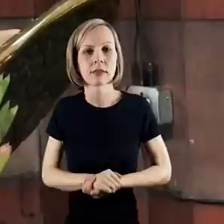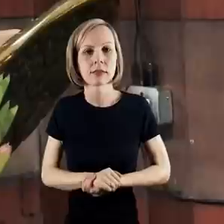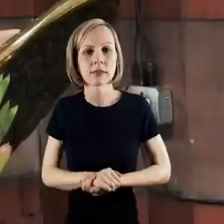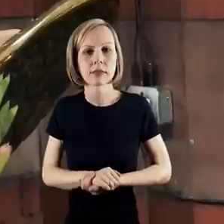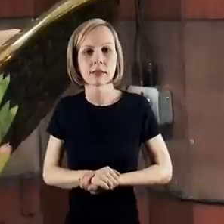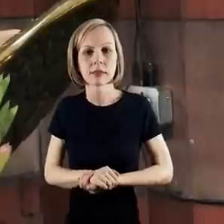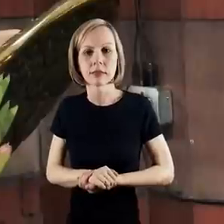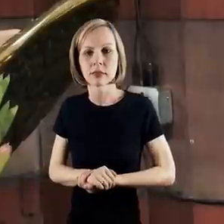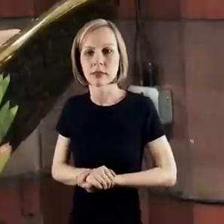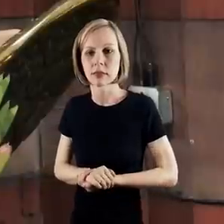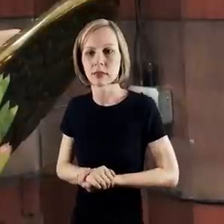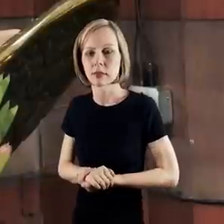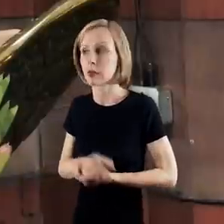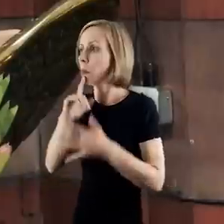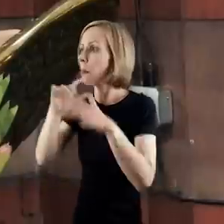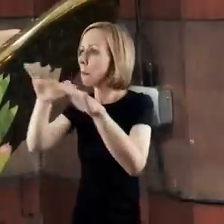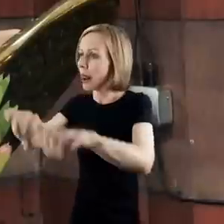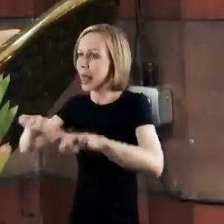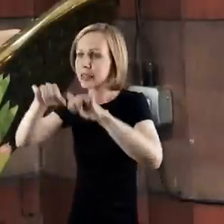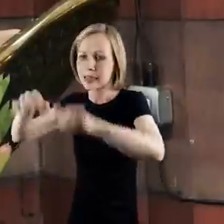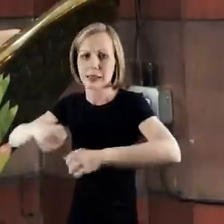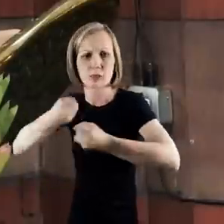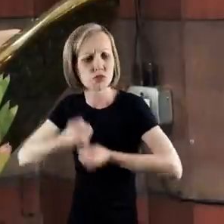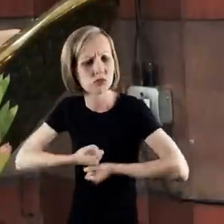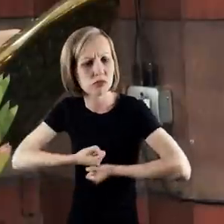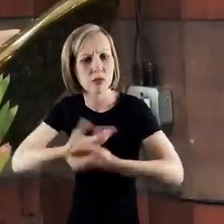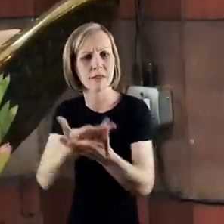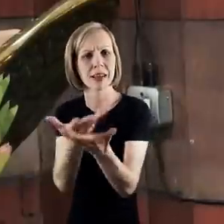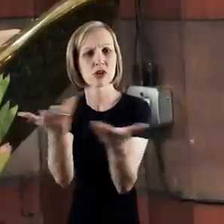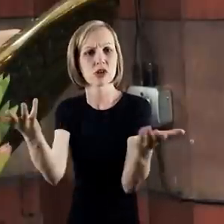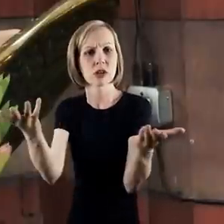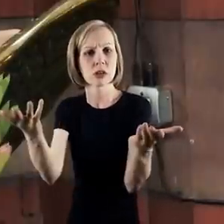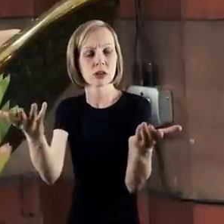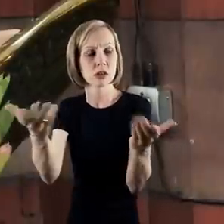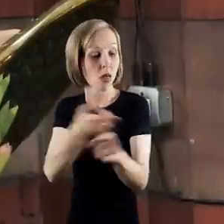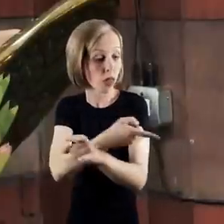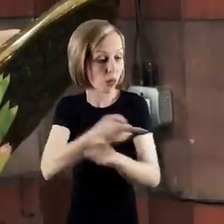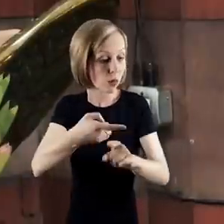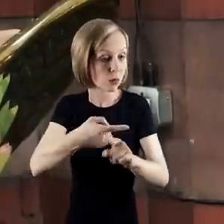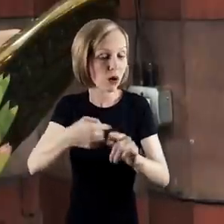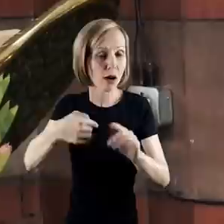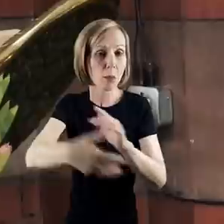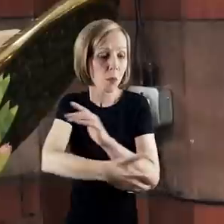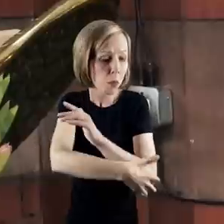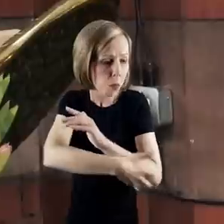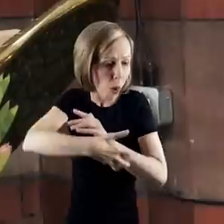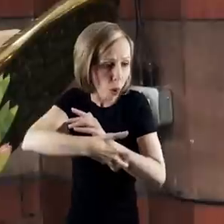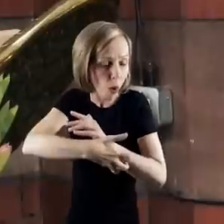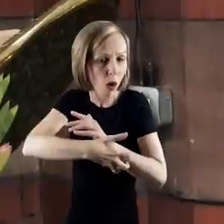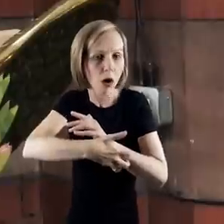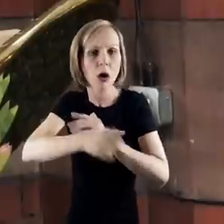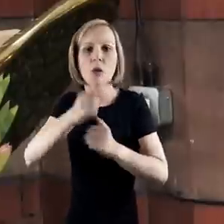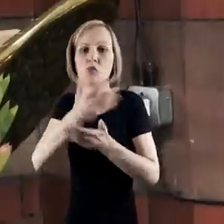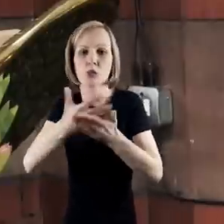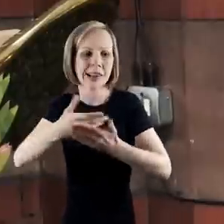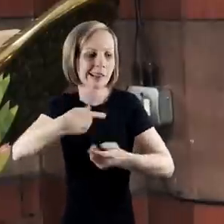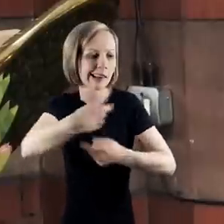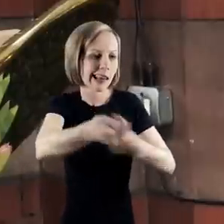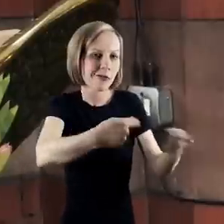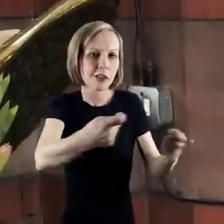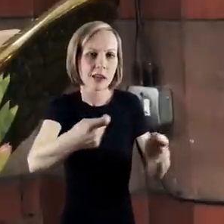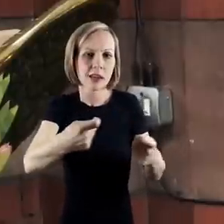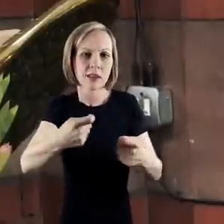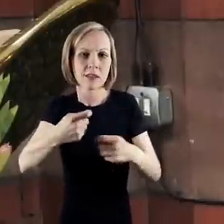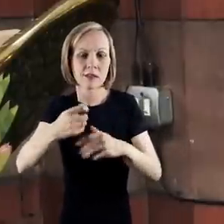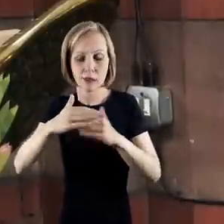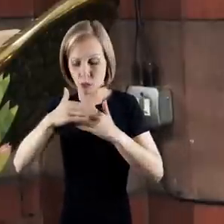will abundantly bless its provisions. I will satisfy its poor with bread. Its priests I will clothe